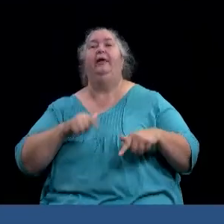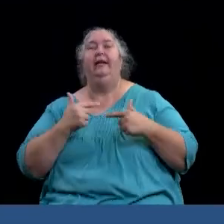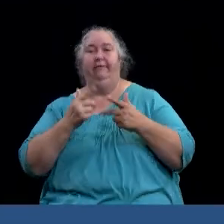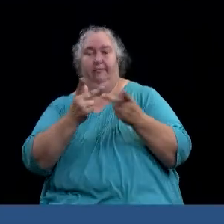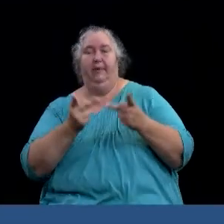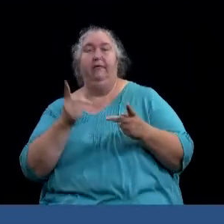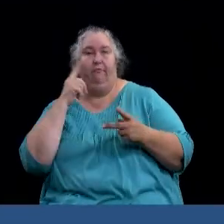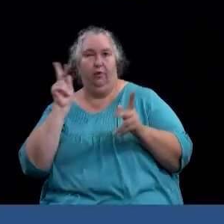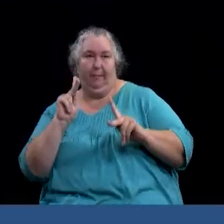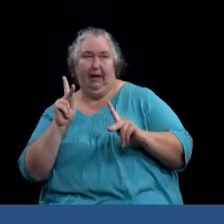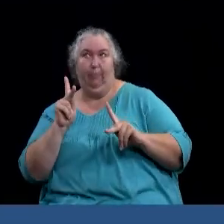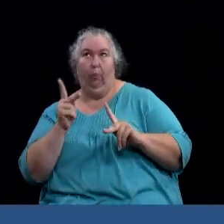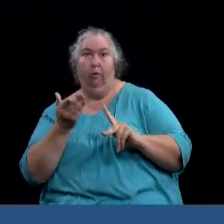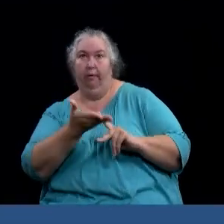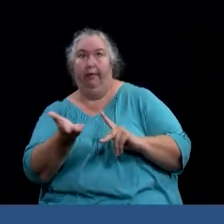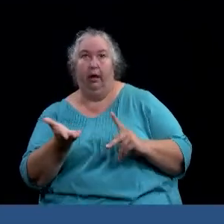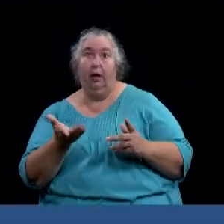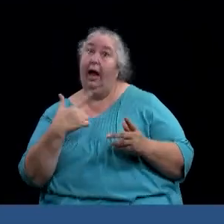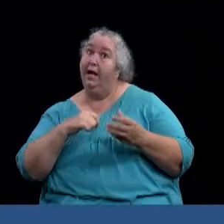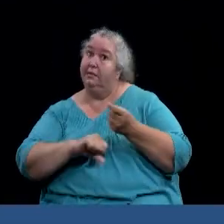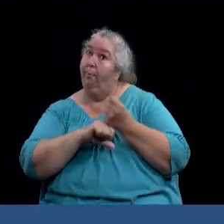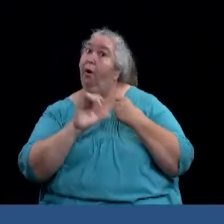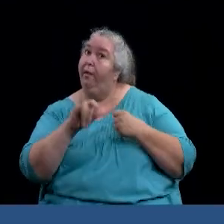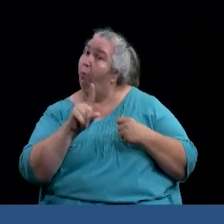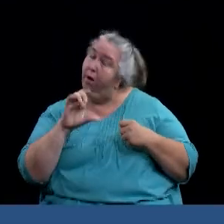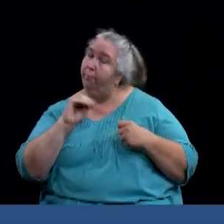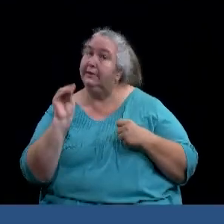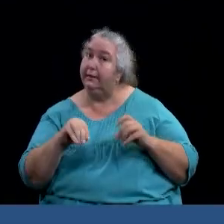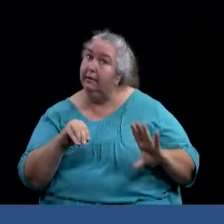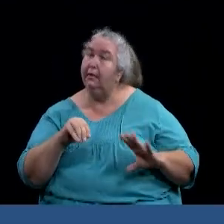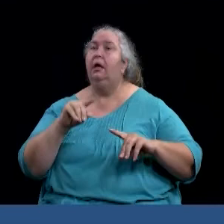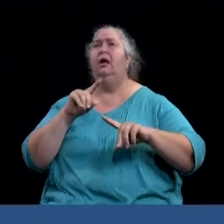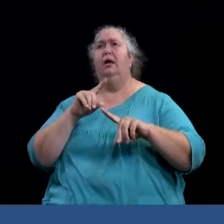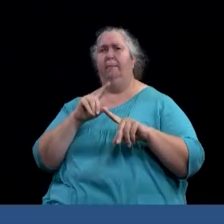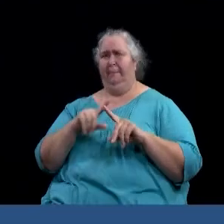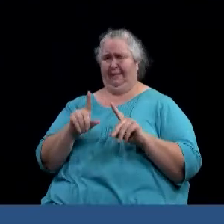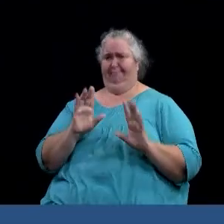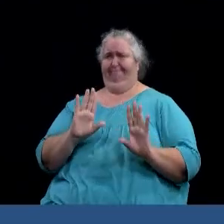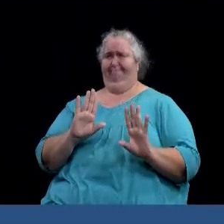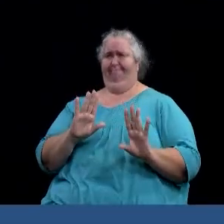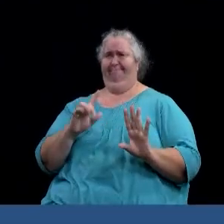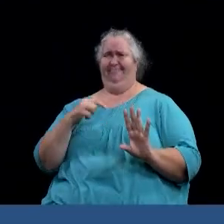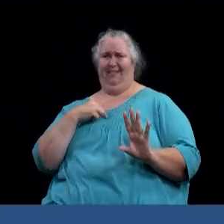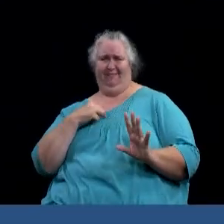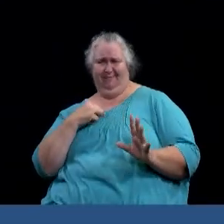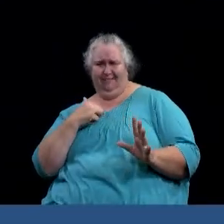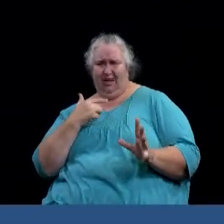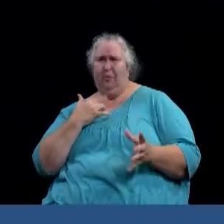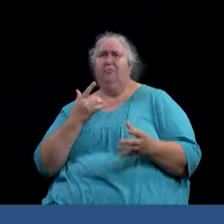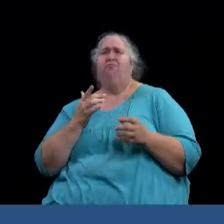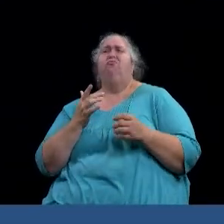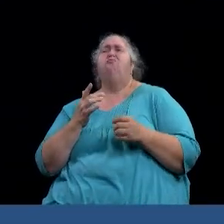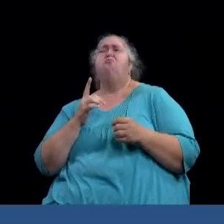100%. But I want to get a better feel for what does this transaction kind of more look like.